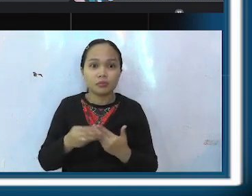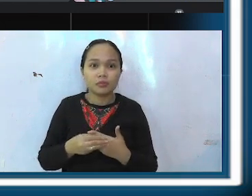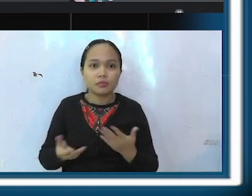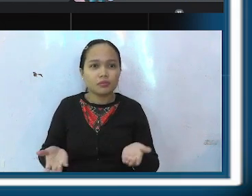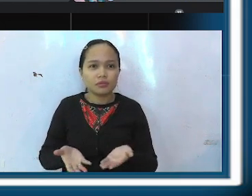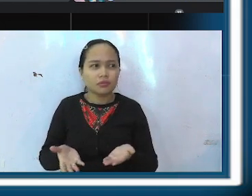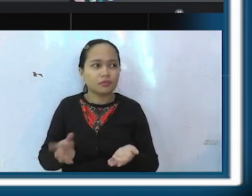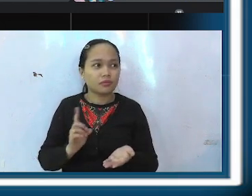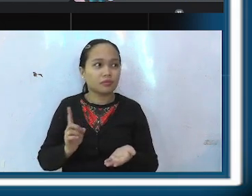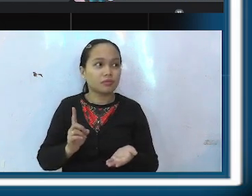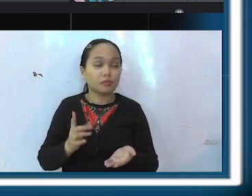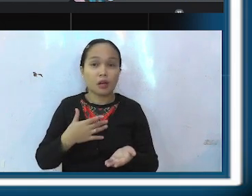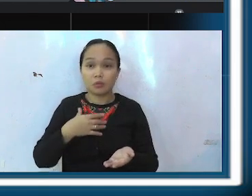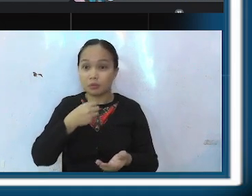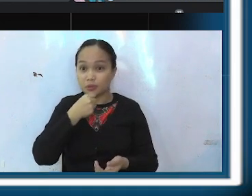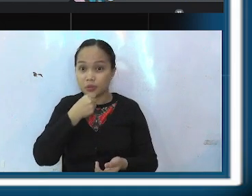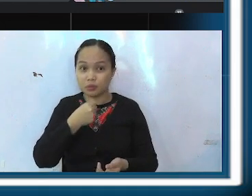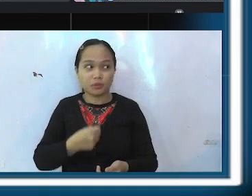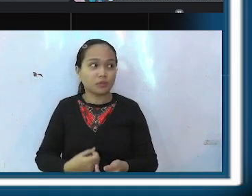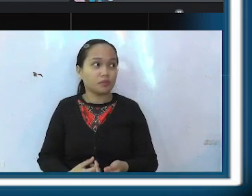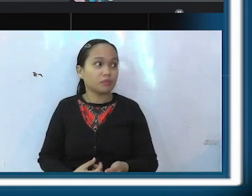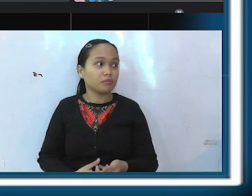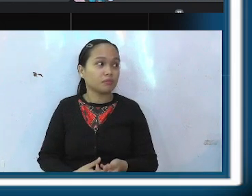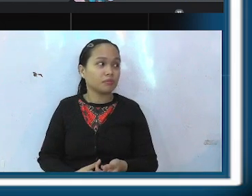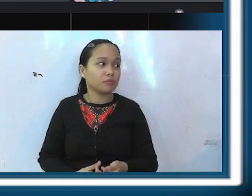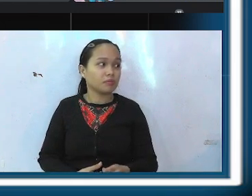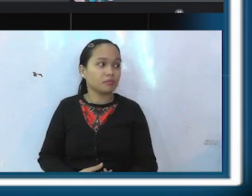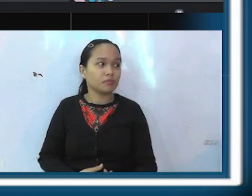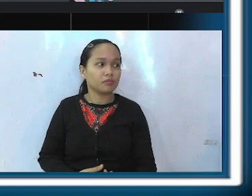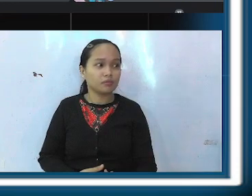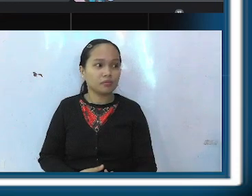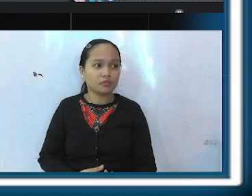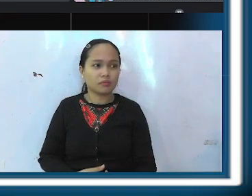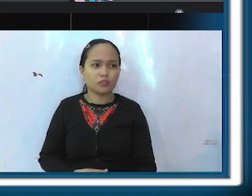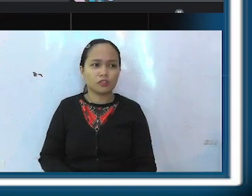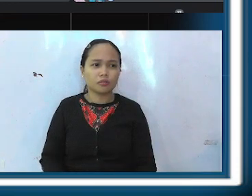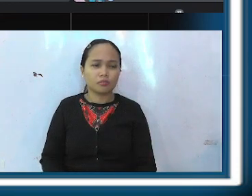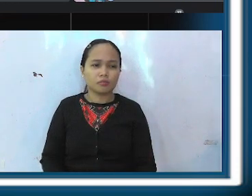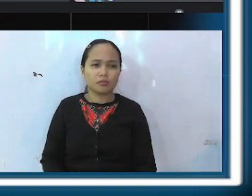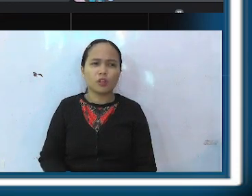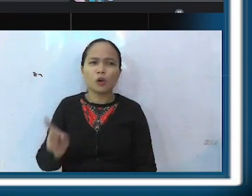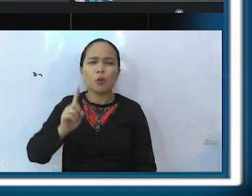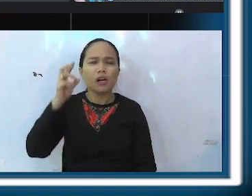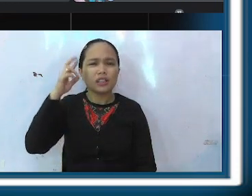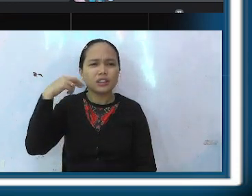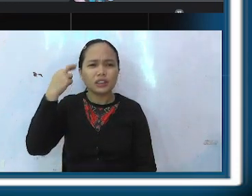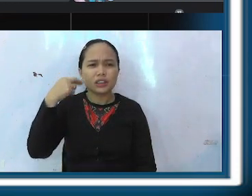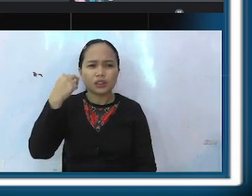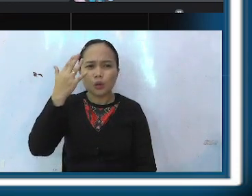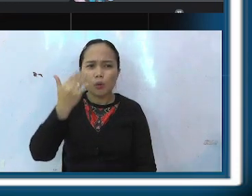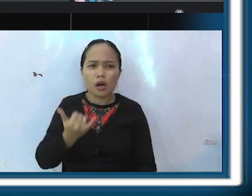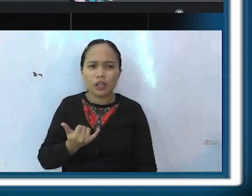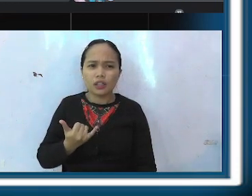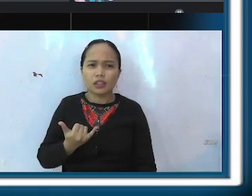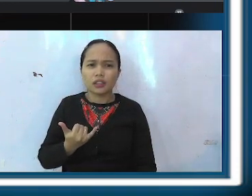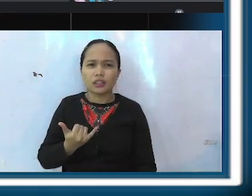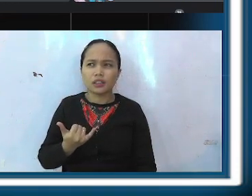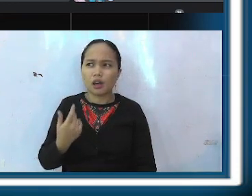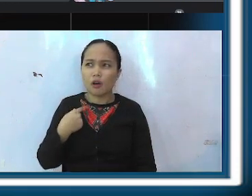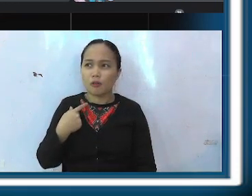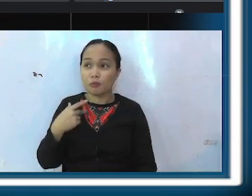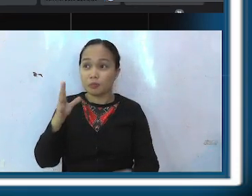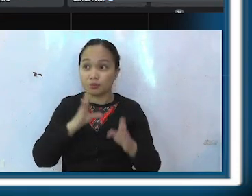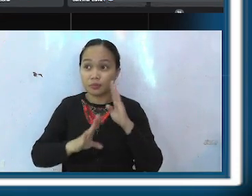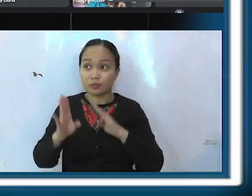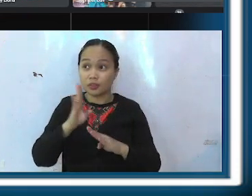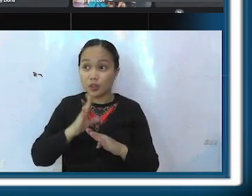my mic went down. All right, it's good, sir. Like I said, the reason why, you know, why they're the problem, it's a good thing